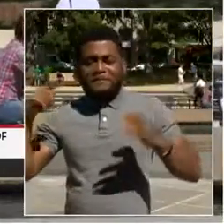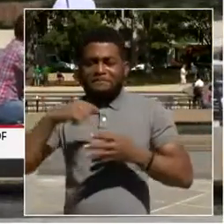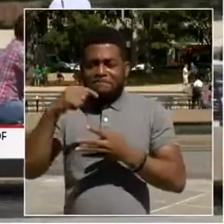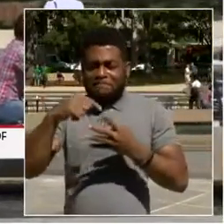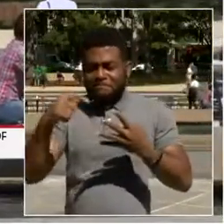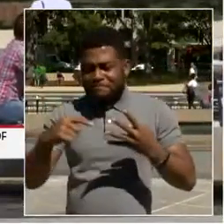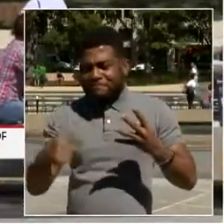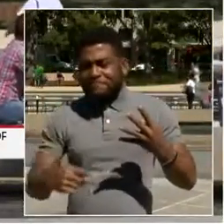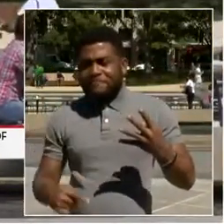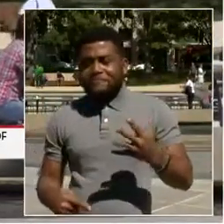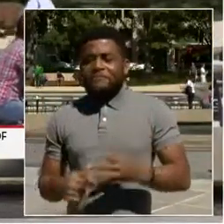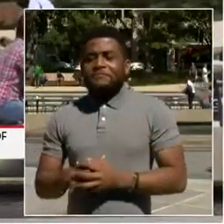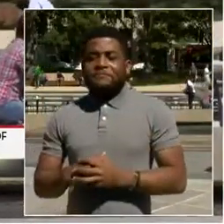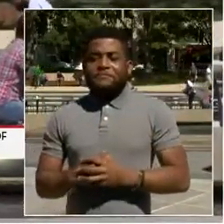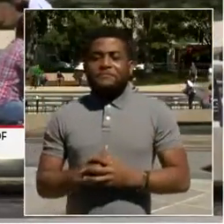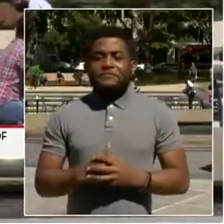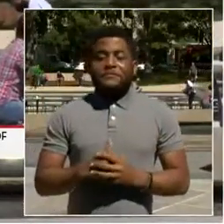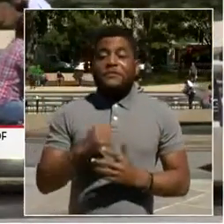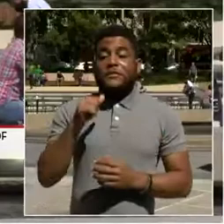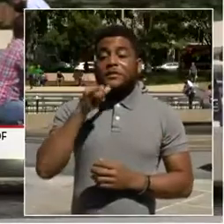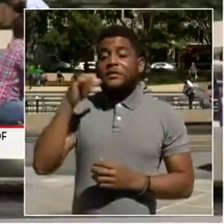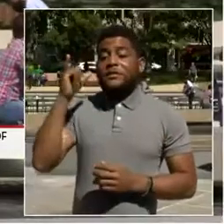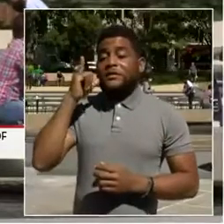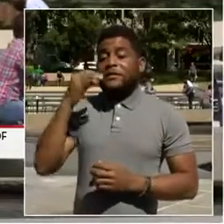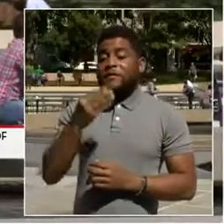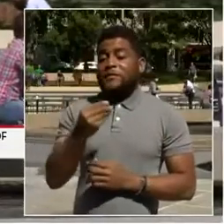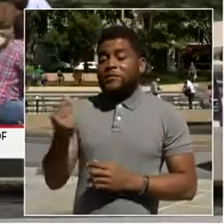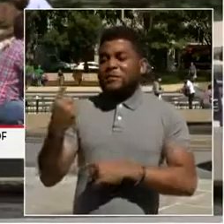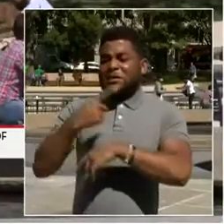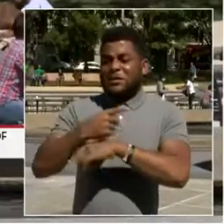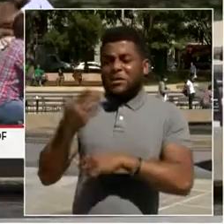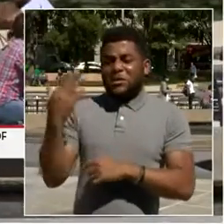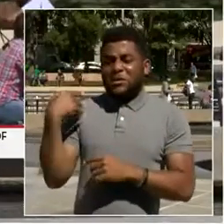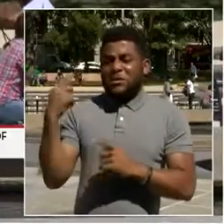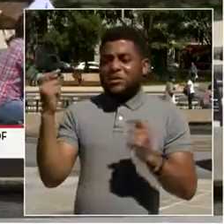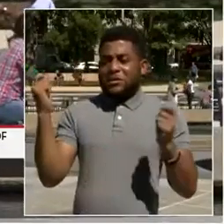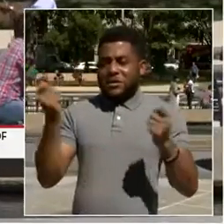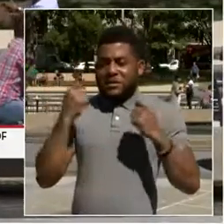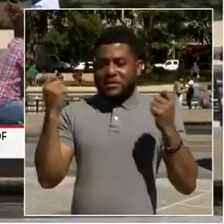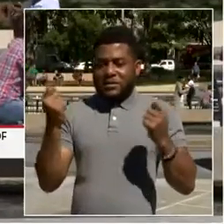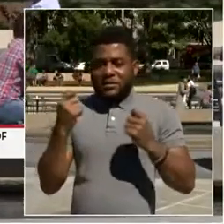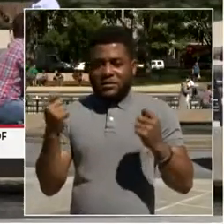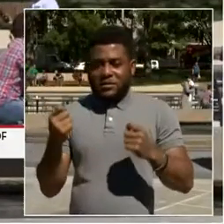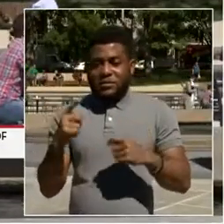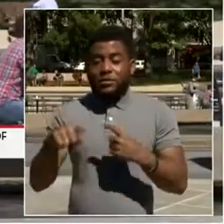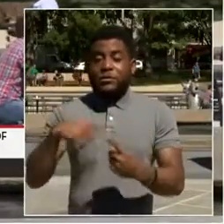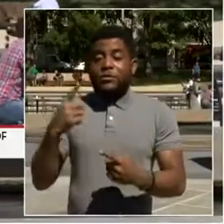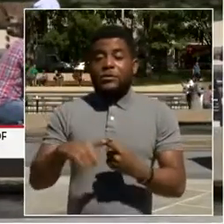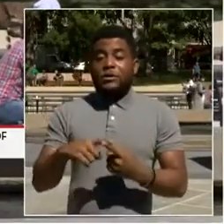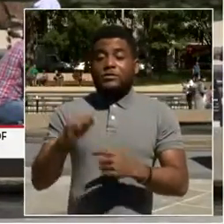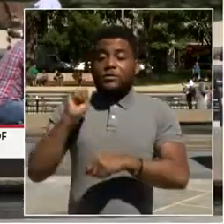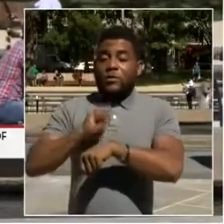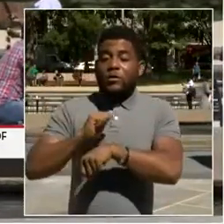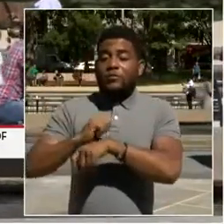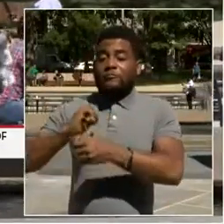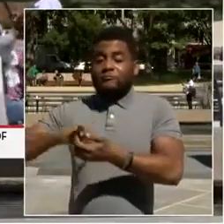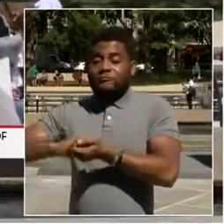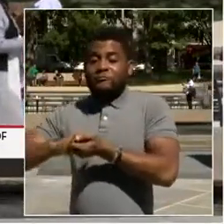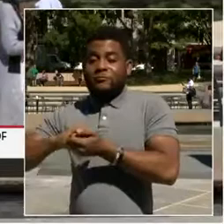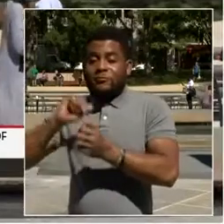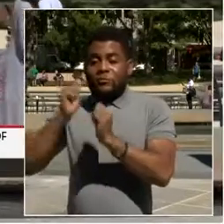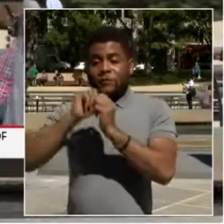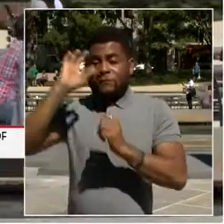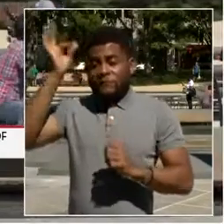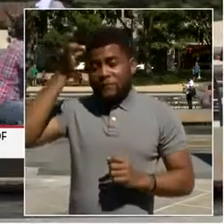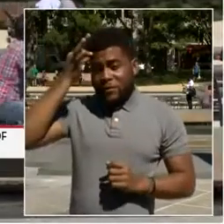couple of days ago, we also celebrated what it means when we can work with the federal government, Congresswoman, because we